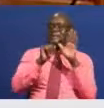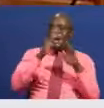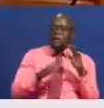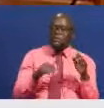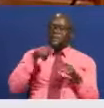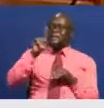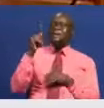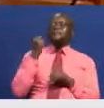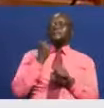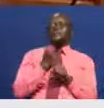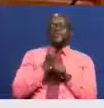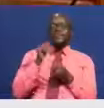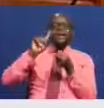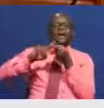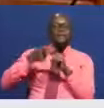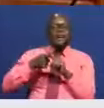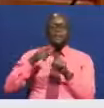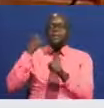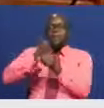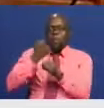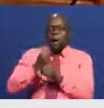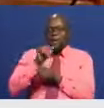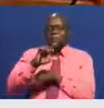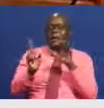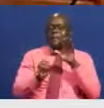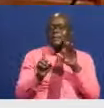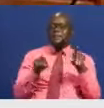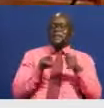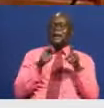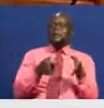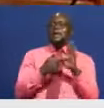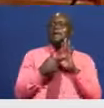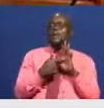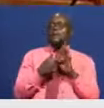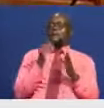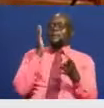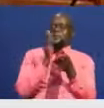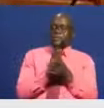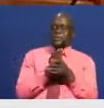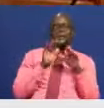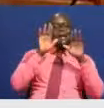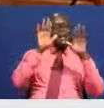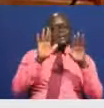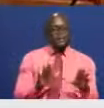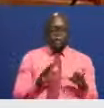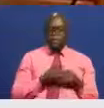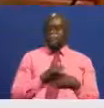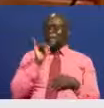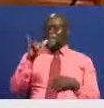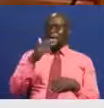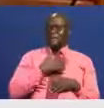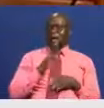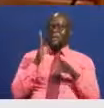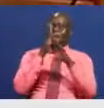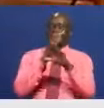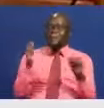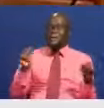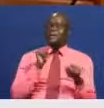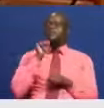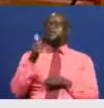and for you to be able to reflect on the performance of your ministries as required. It is extremely critical that our president does